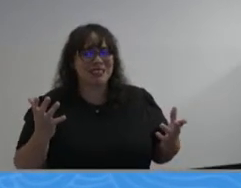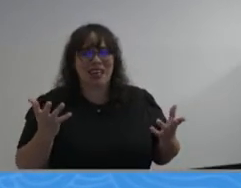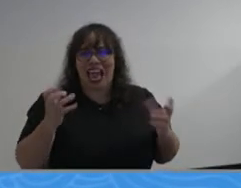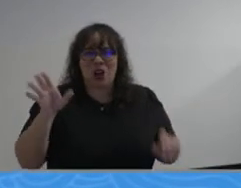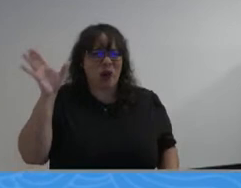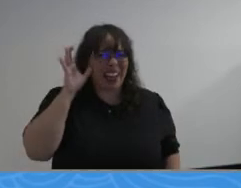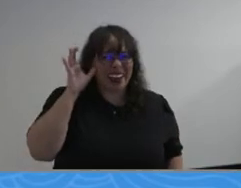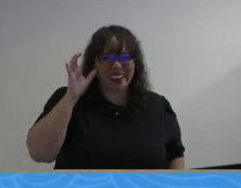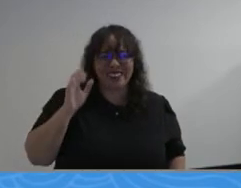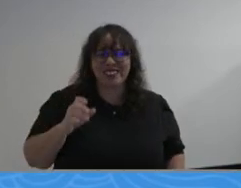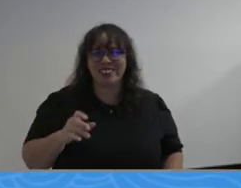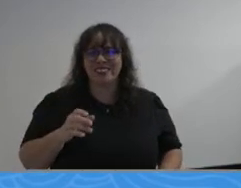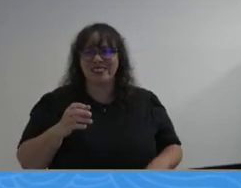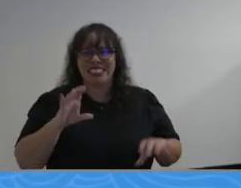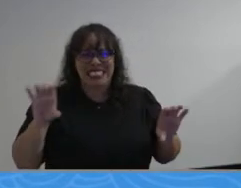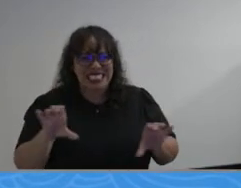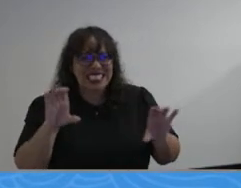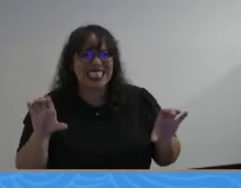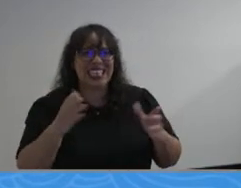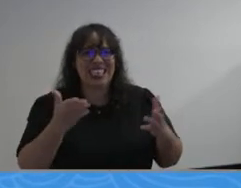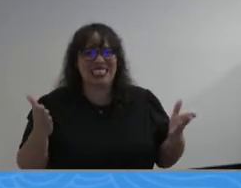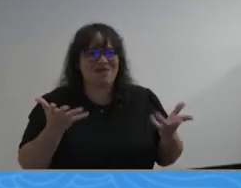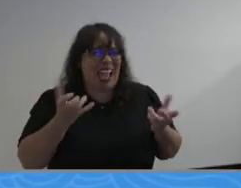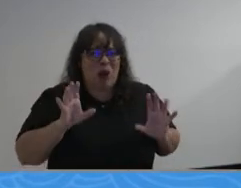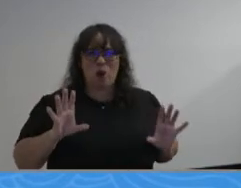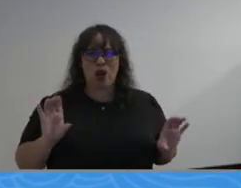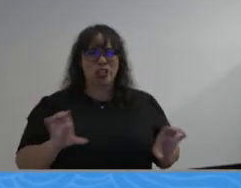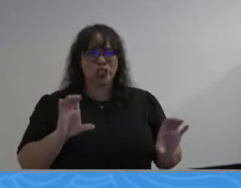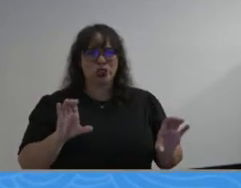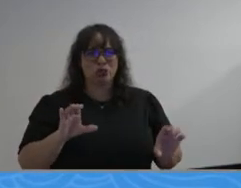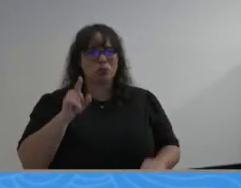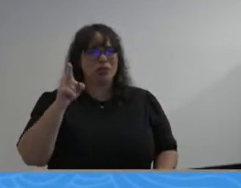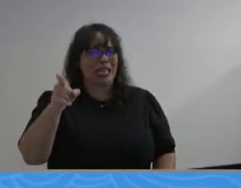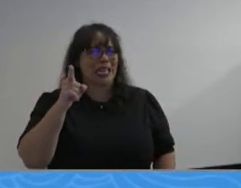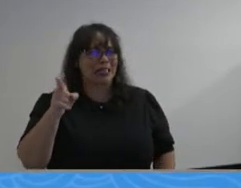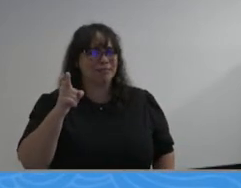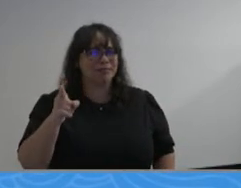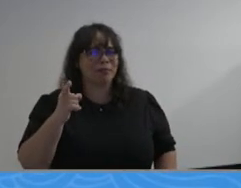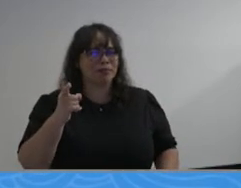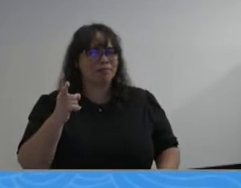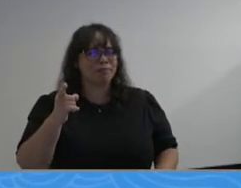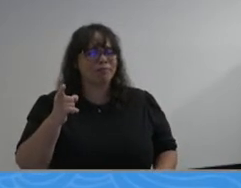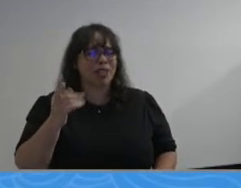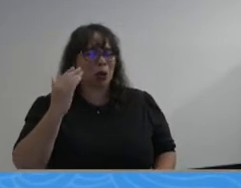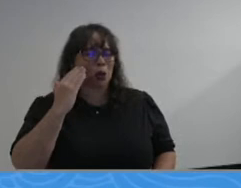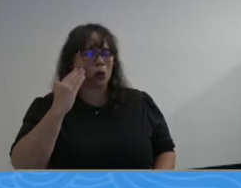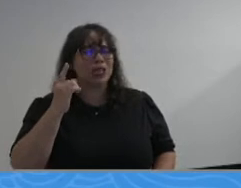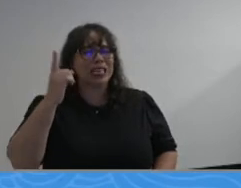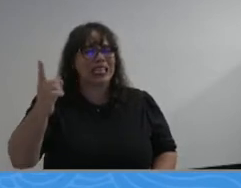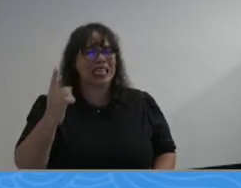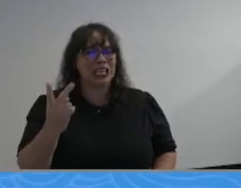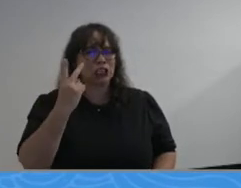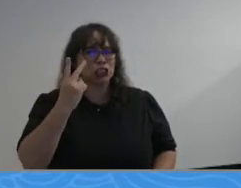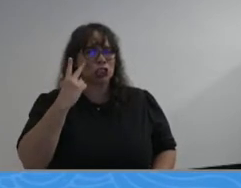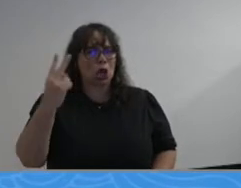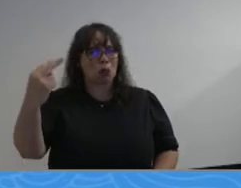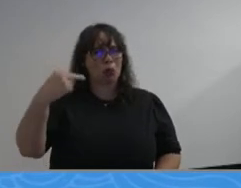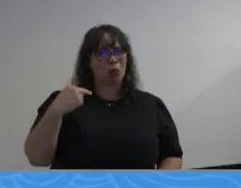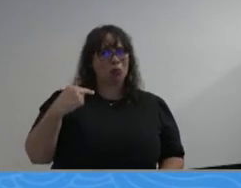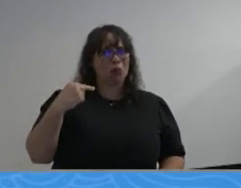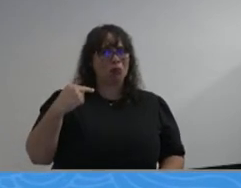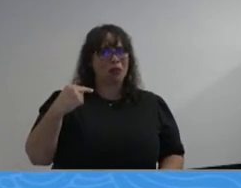didn't want him to do, but he needed to do. And he was the person who saw something in me that I did not see in myself. And so I'm forever grateful for